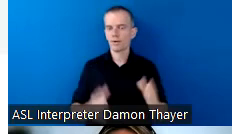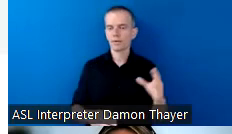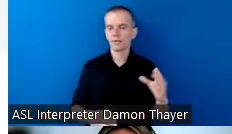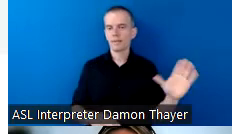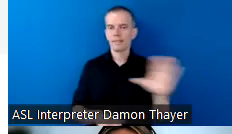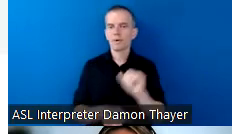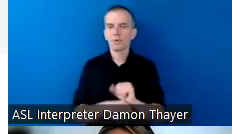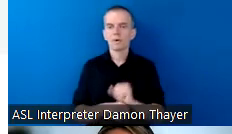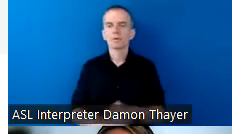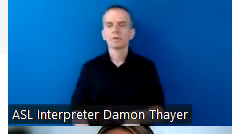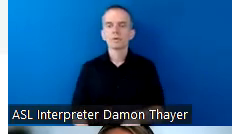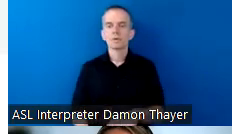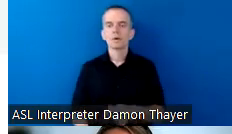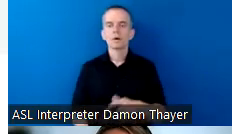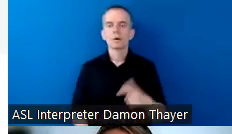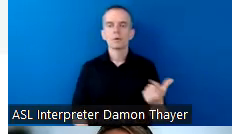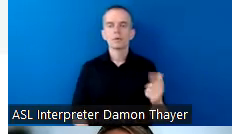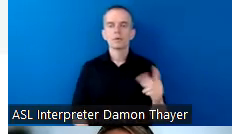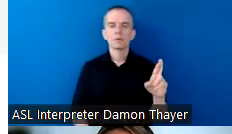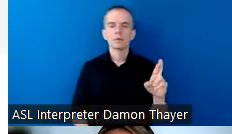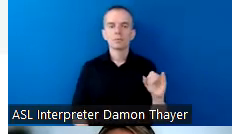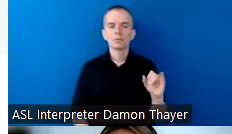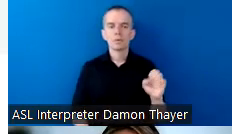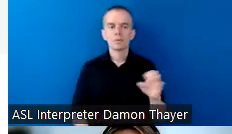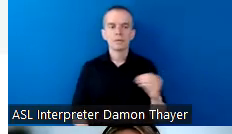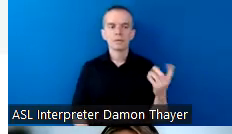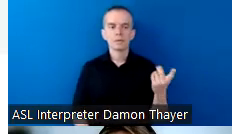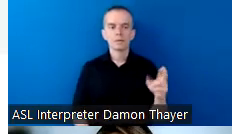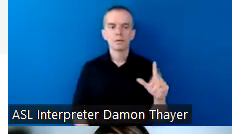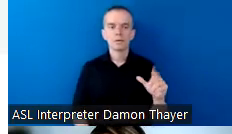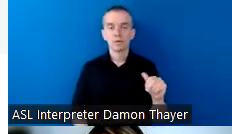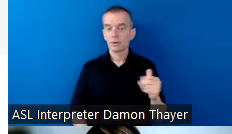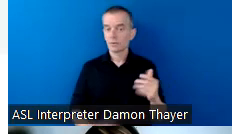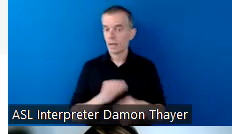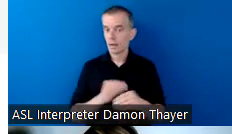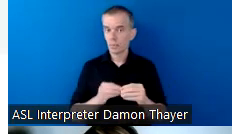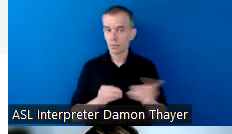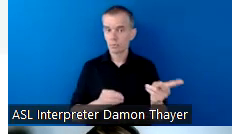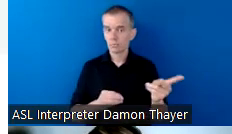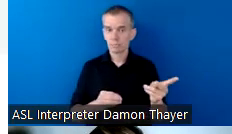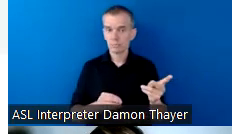let Rosie and Doctora Lara add more before we end for today.